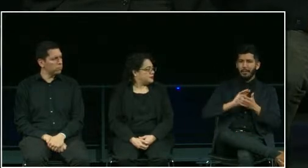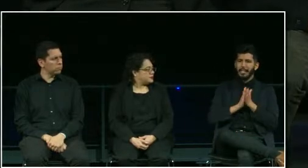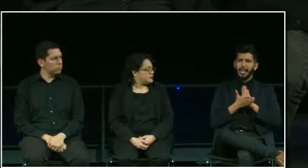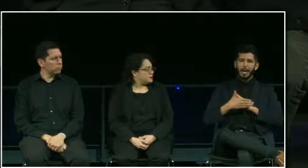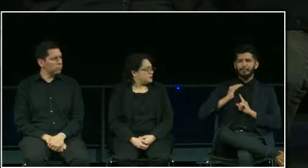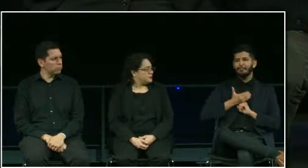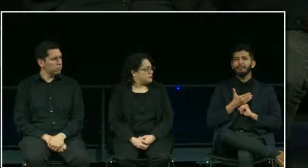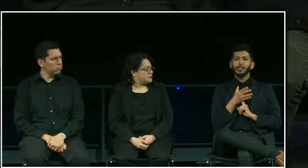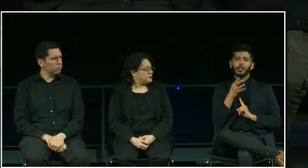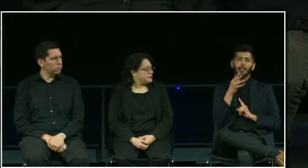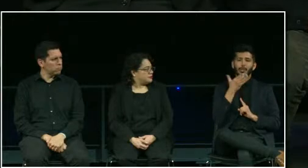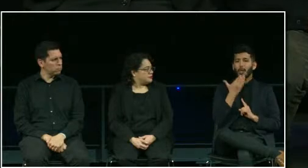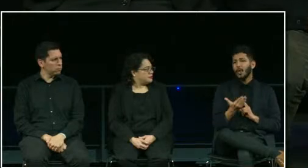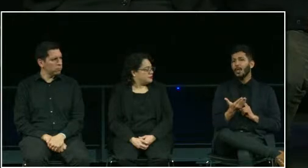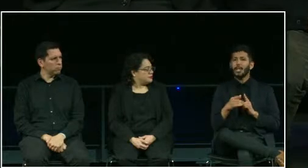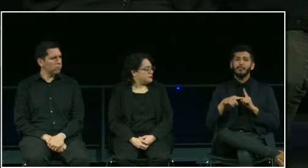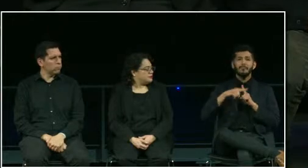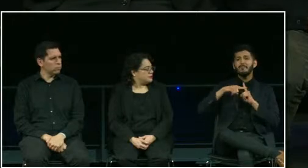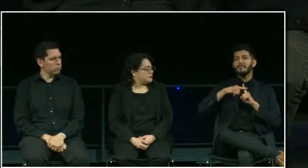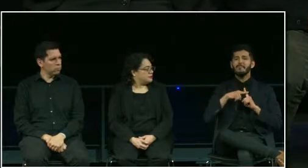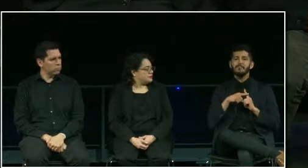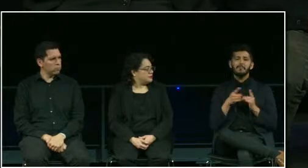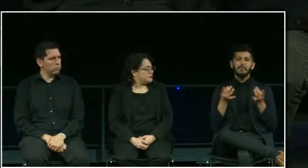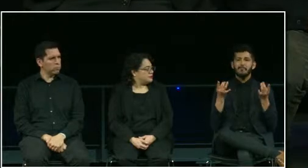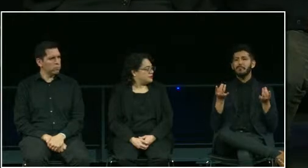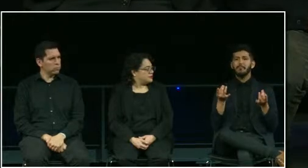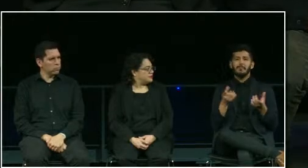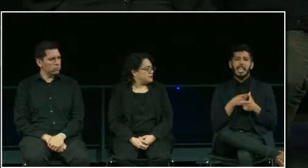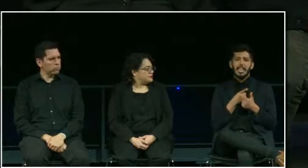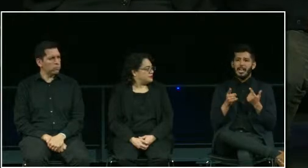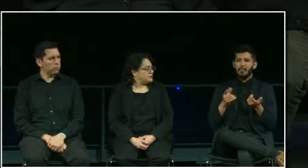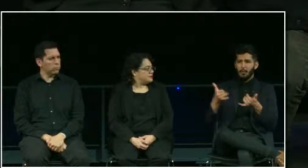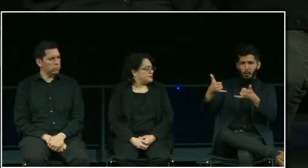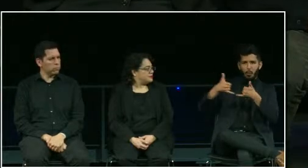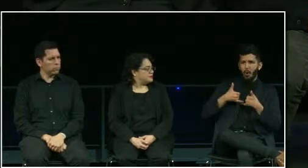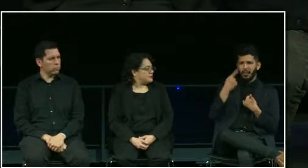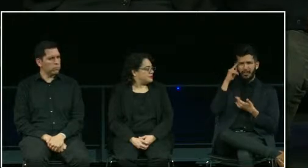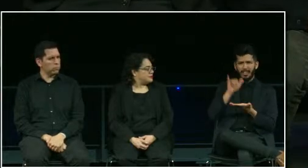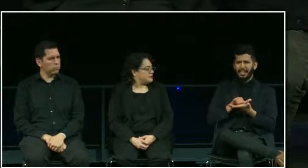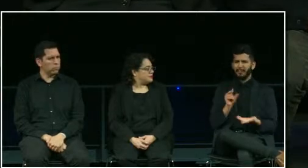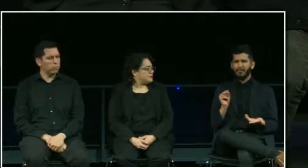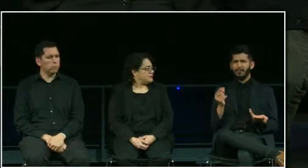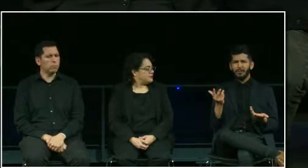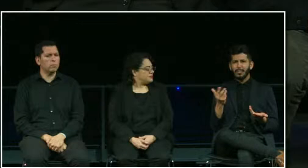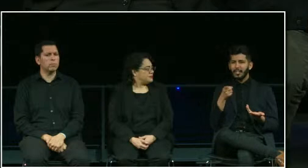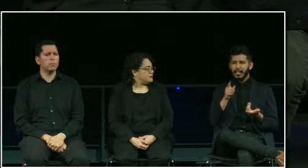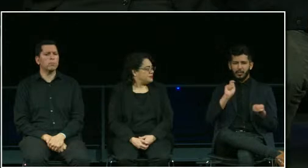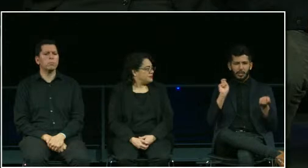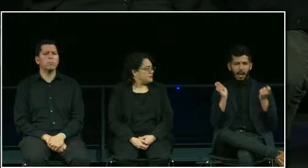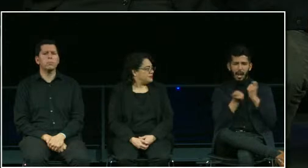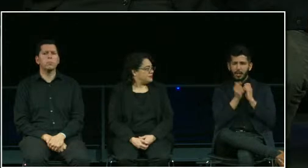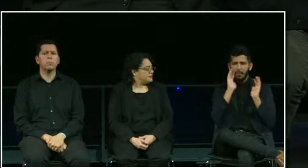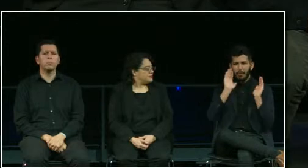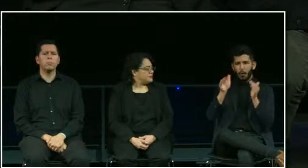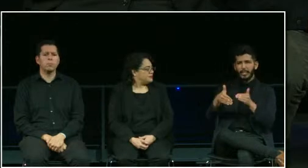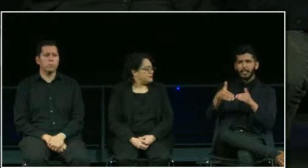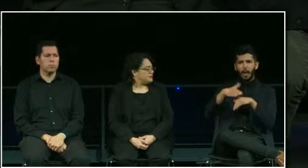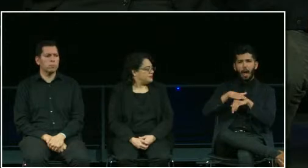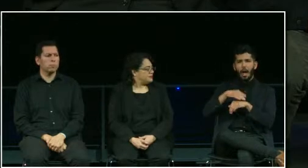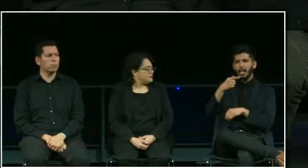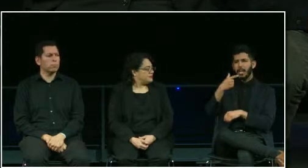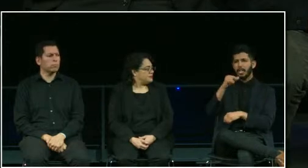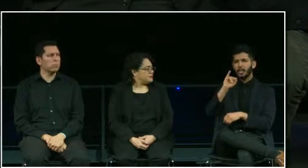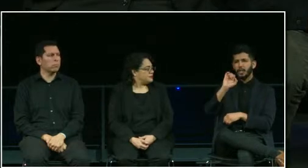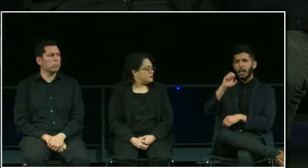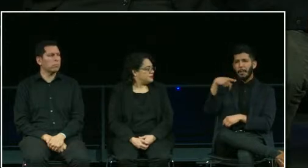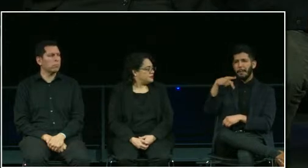and perfect and then being rewarded for it. And they kind of refocused the story almost on Geppetto